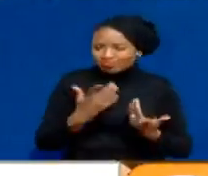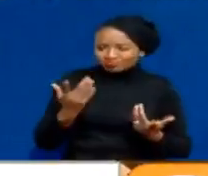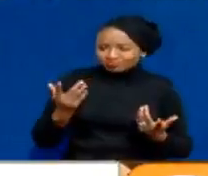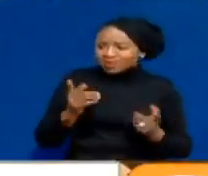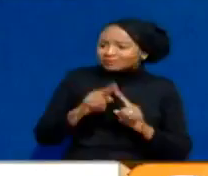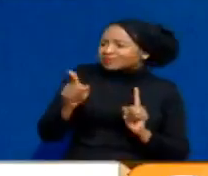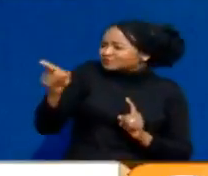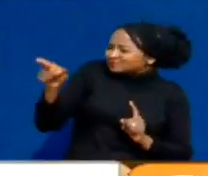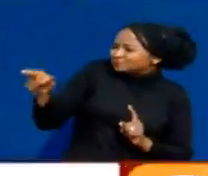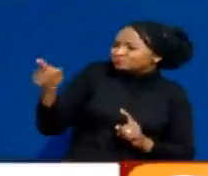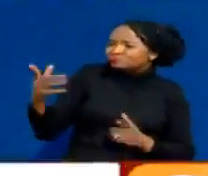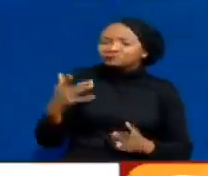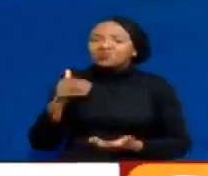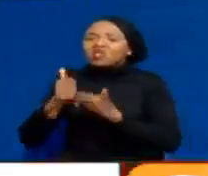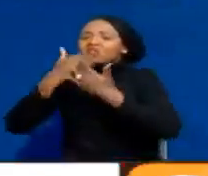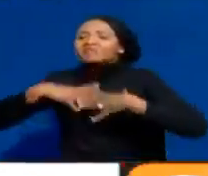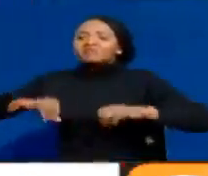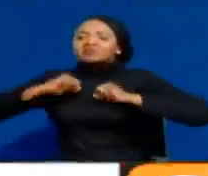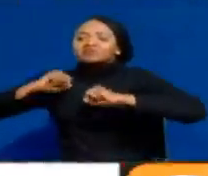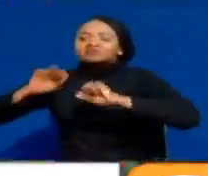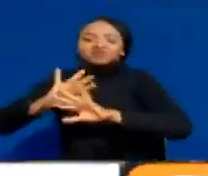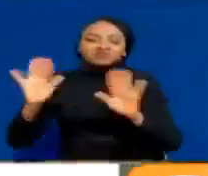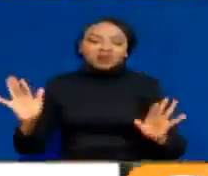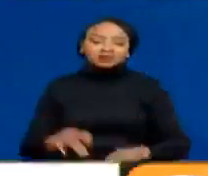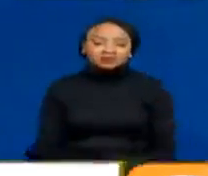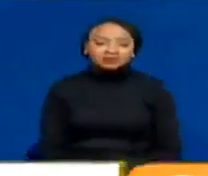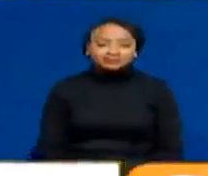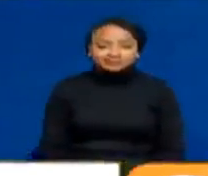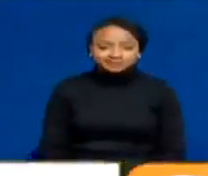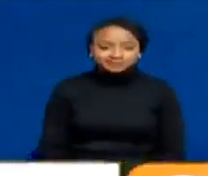refers to as the usual elite. Miriam Nyambura, Citizen TV.